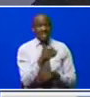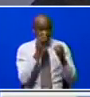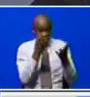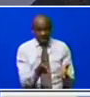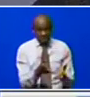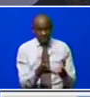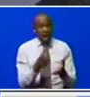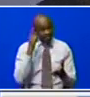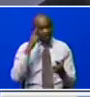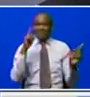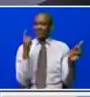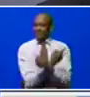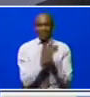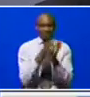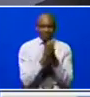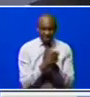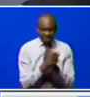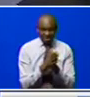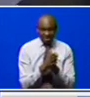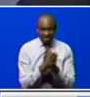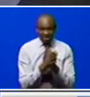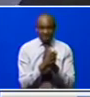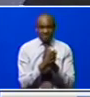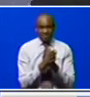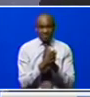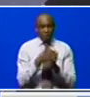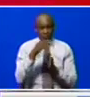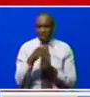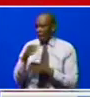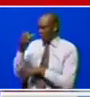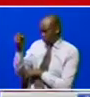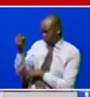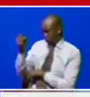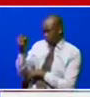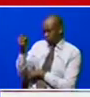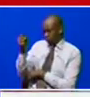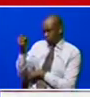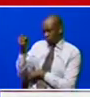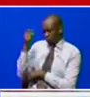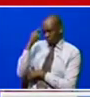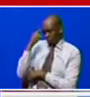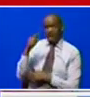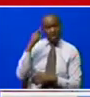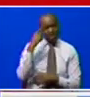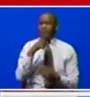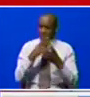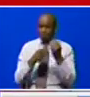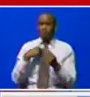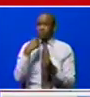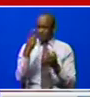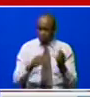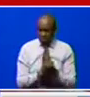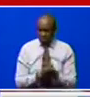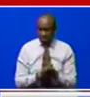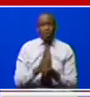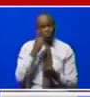we'd be talking very different numbers. Okay, so I'd like you to hold that thought. Before you go, I would want to say this. Okay. The